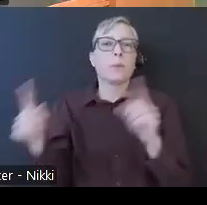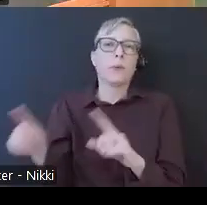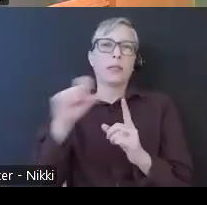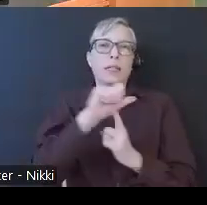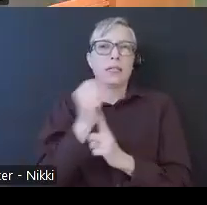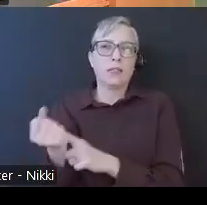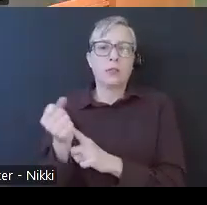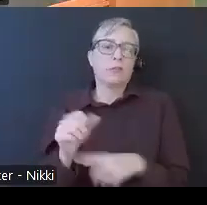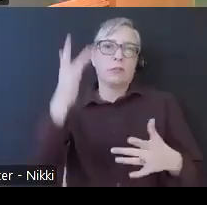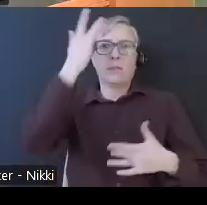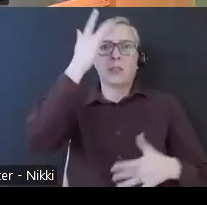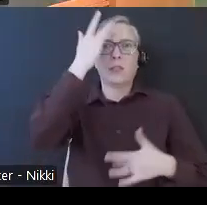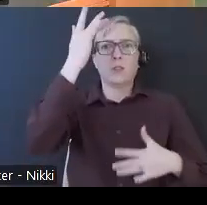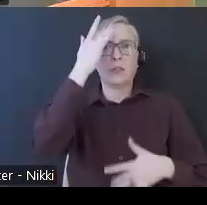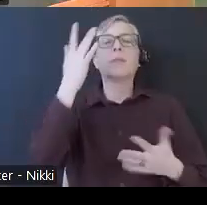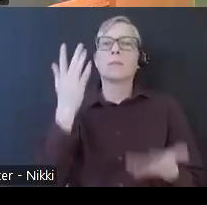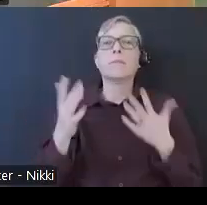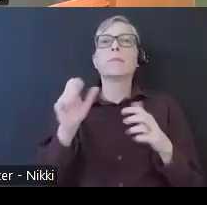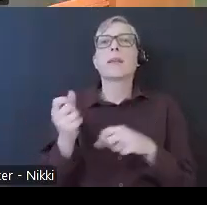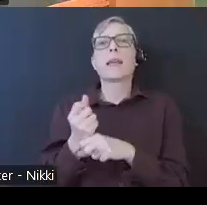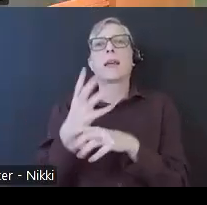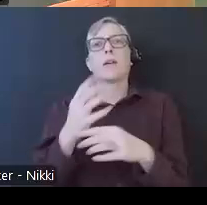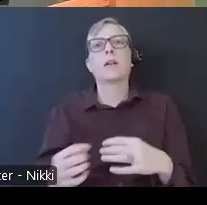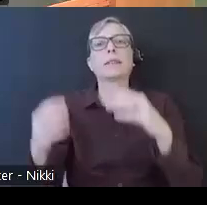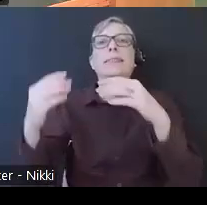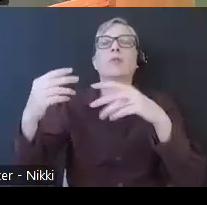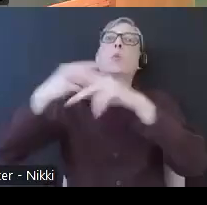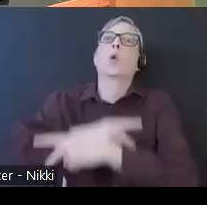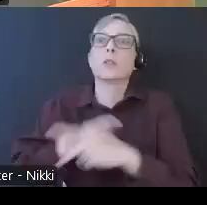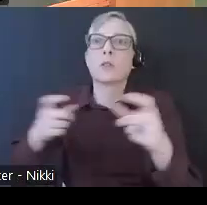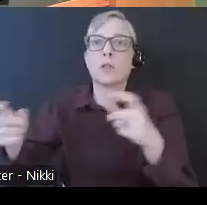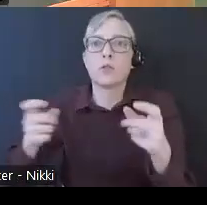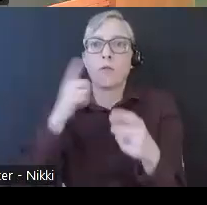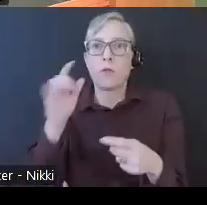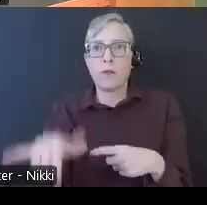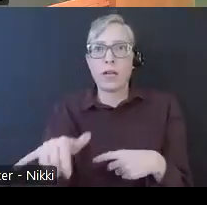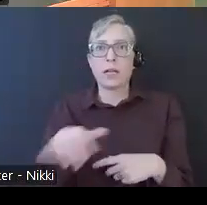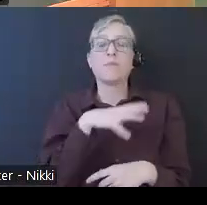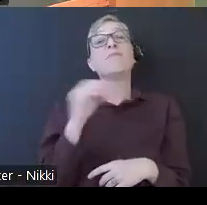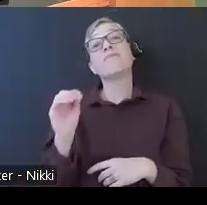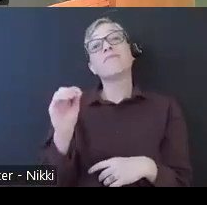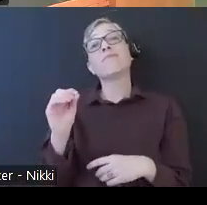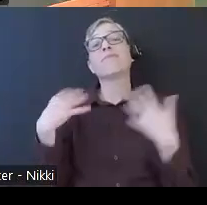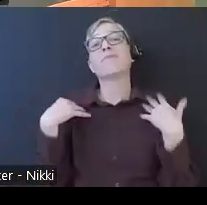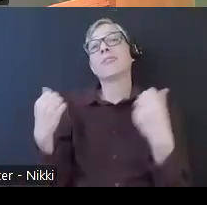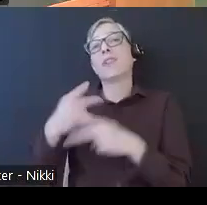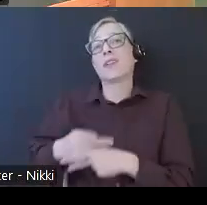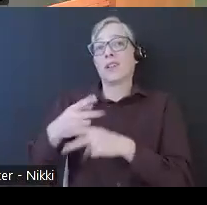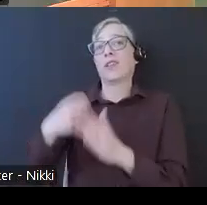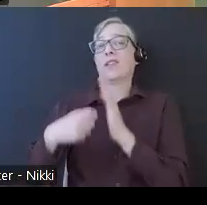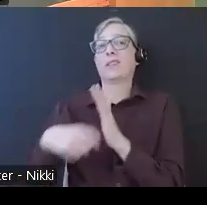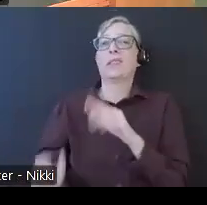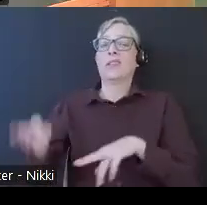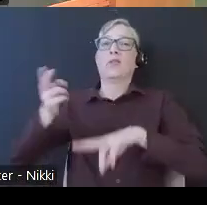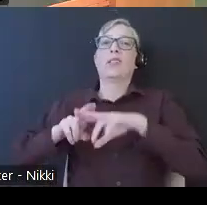underlying disorder, and there's an increased healthcare costs across the board. This is a quote from a UPMC health plan